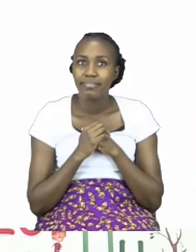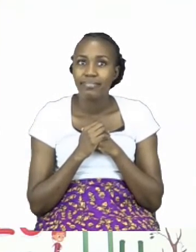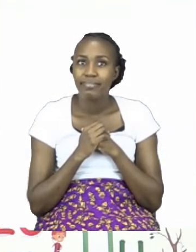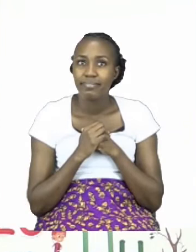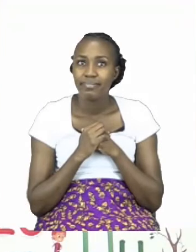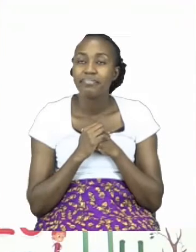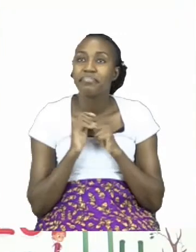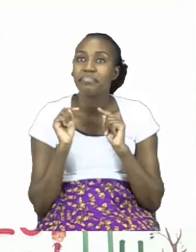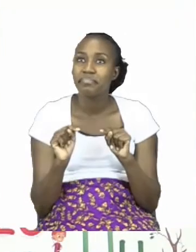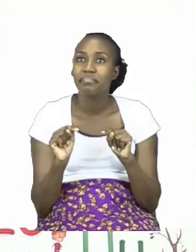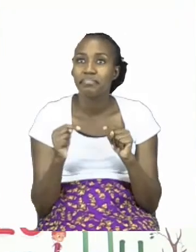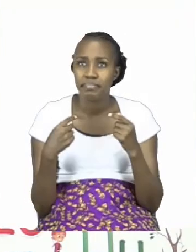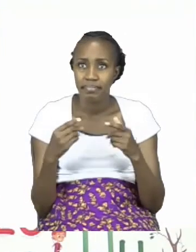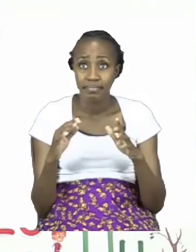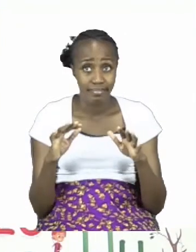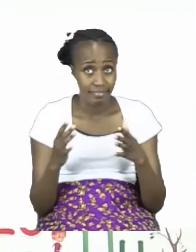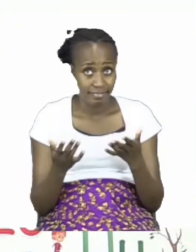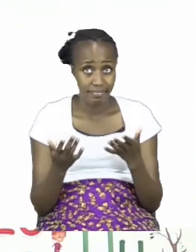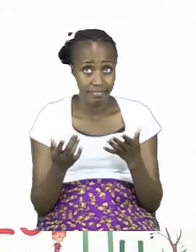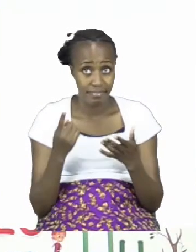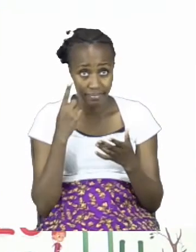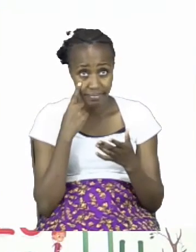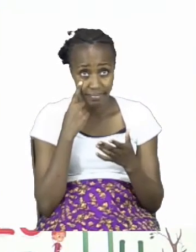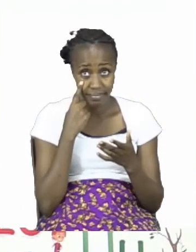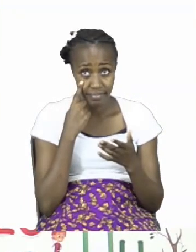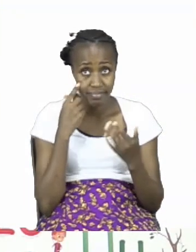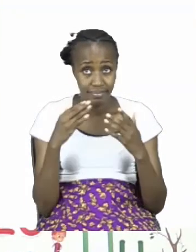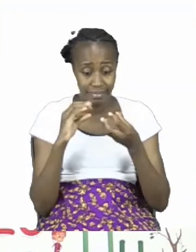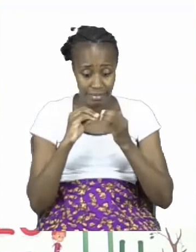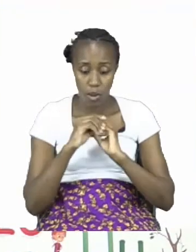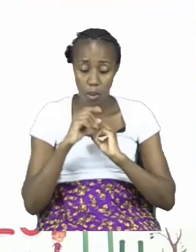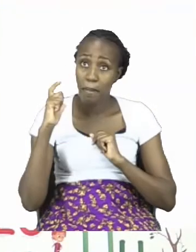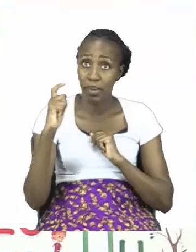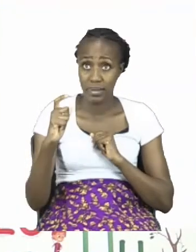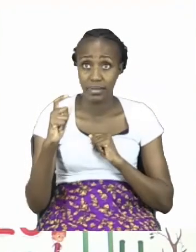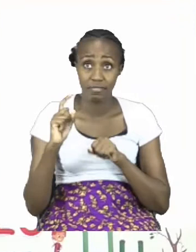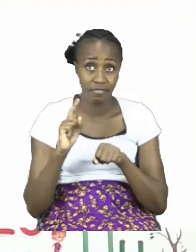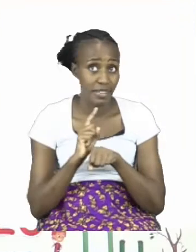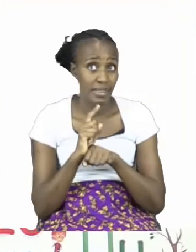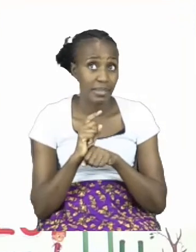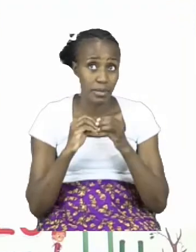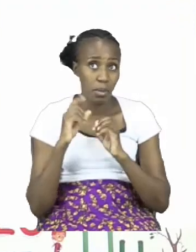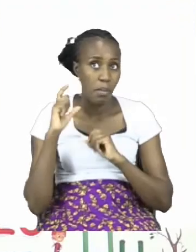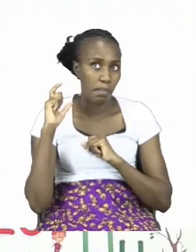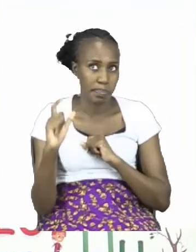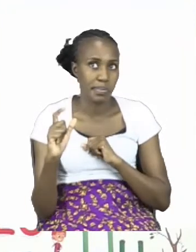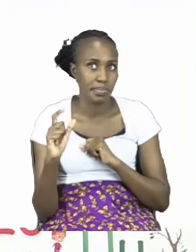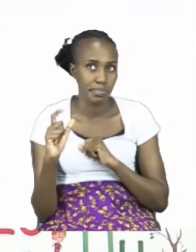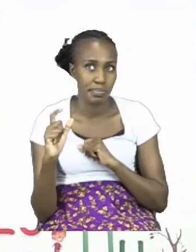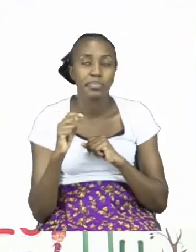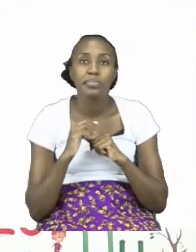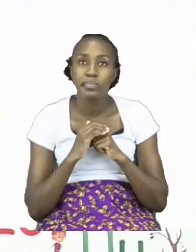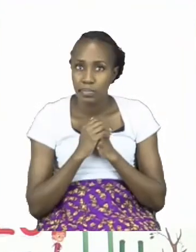at 1 like we did before, we are going to start at 10. Yes.